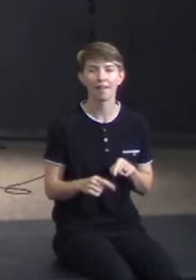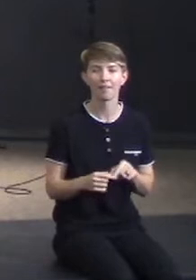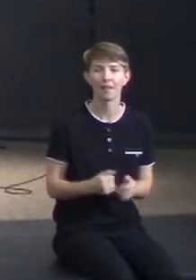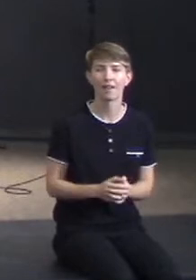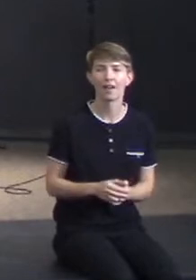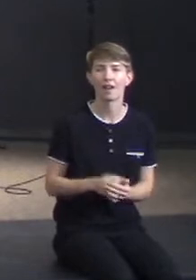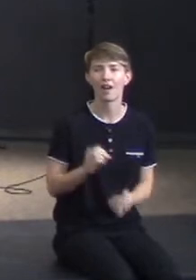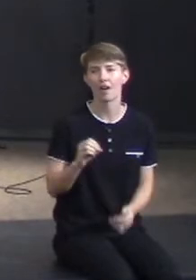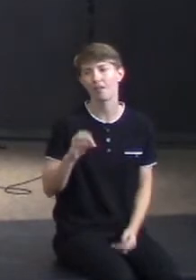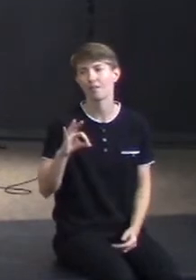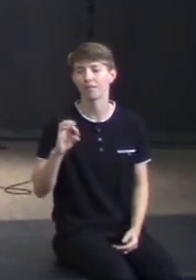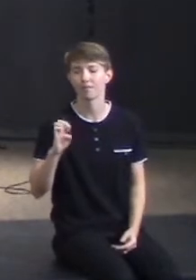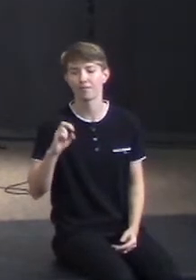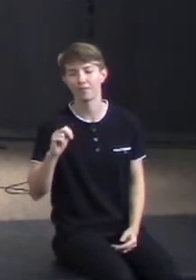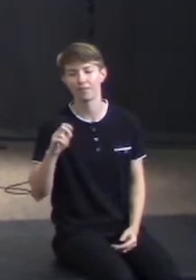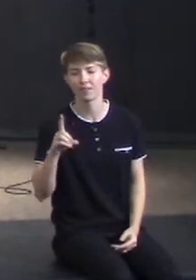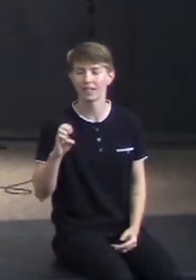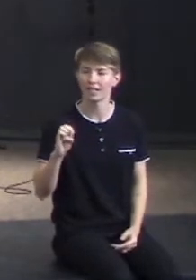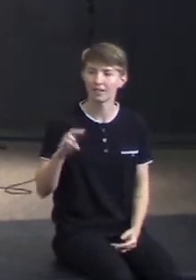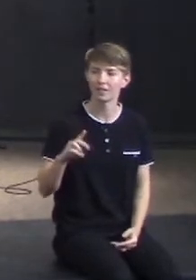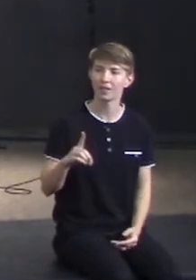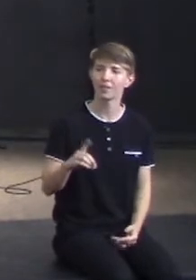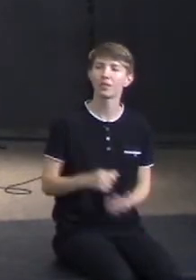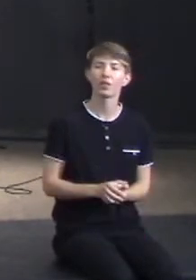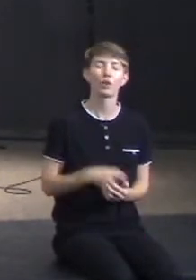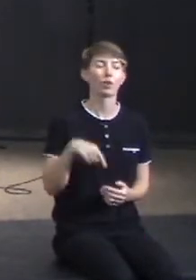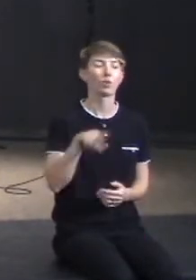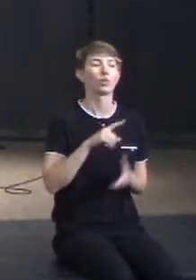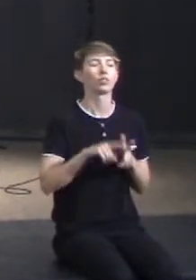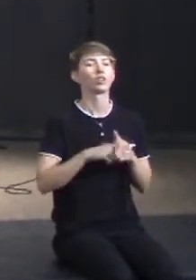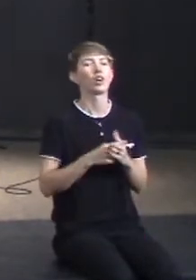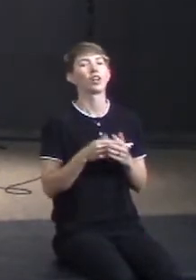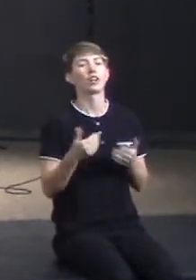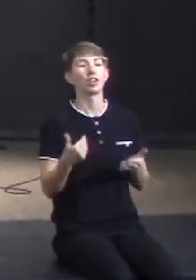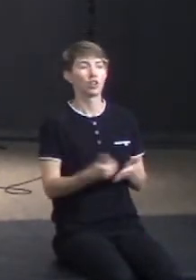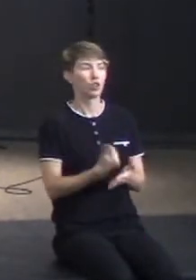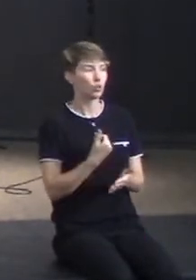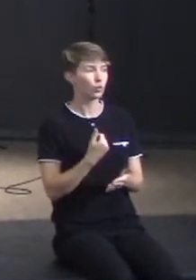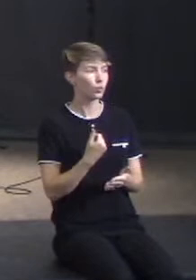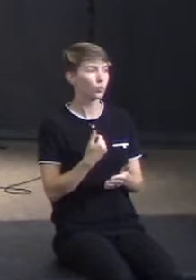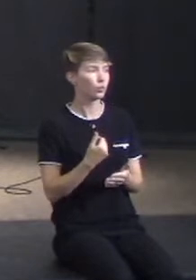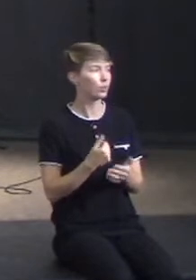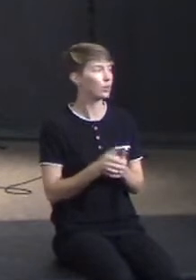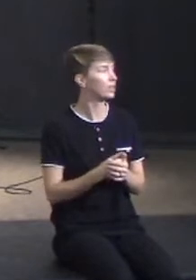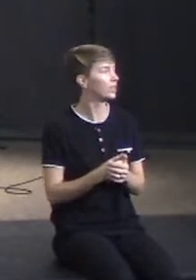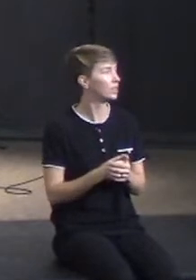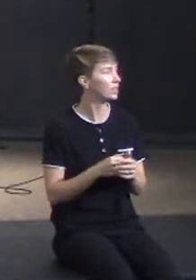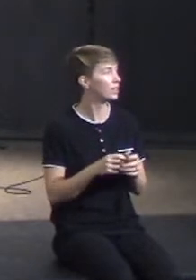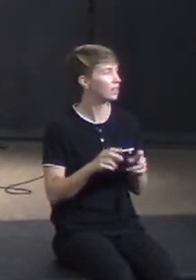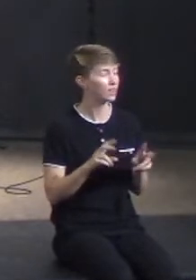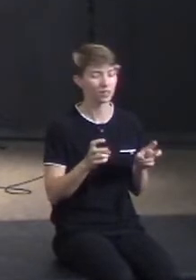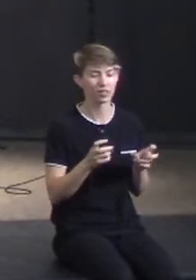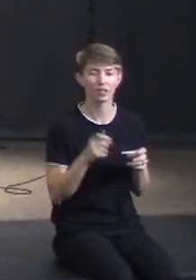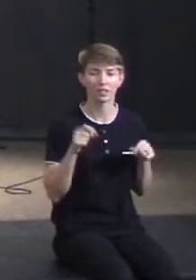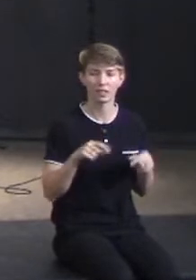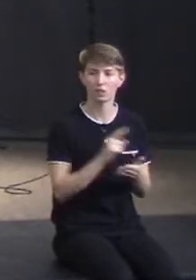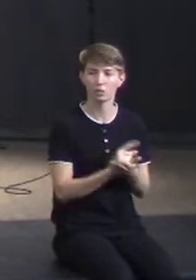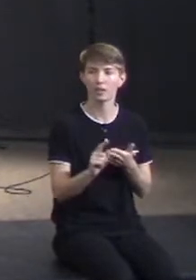We're starting a new sermon series this week. It looks like, Tyler, I'm going to need you to kind of advance me